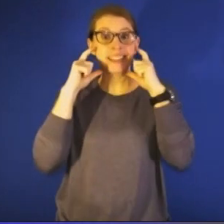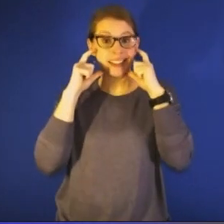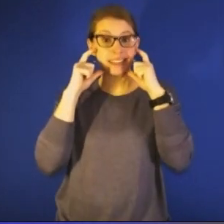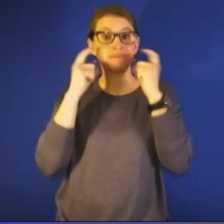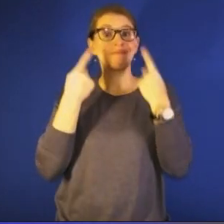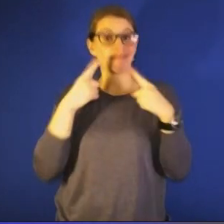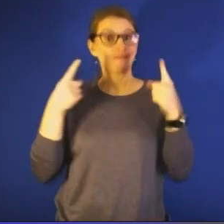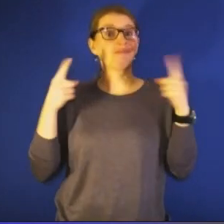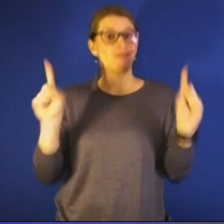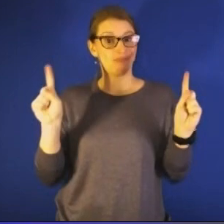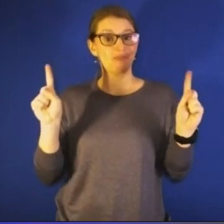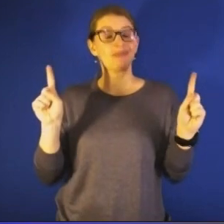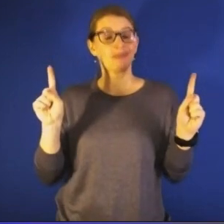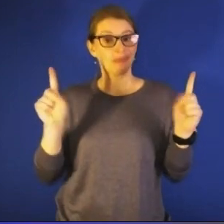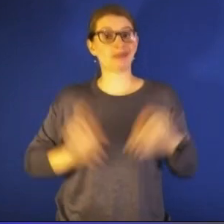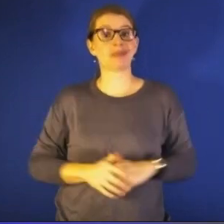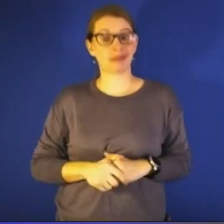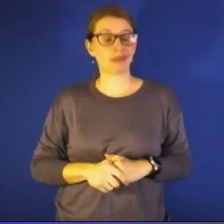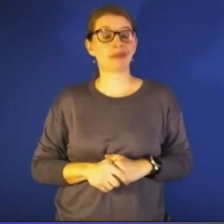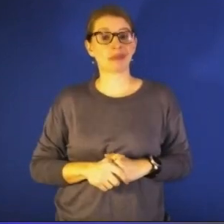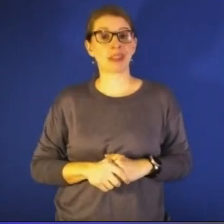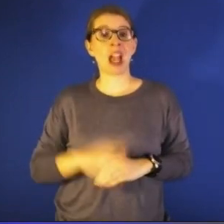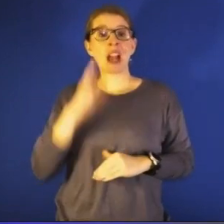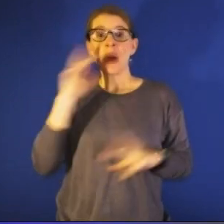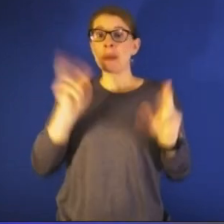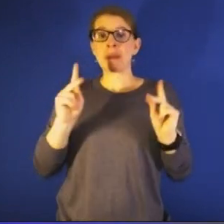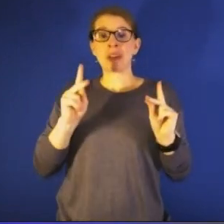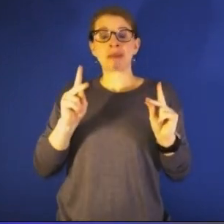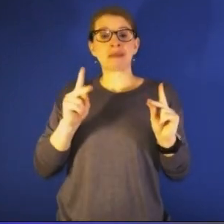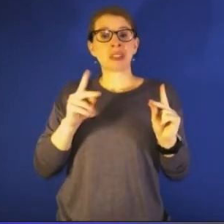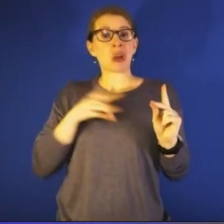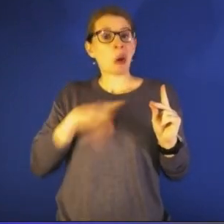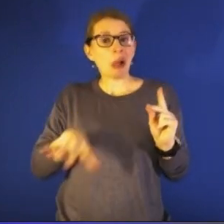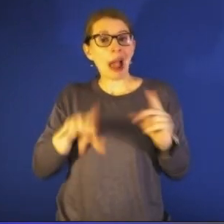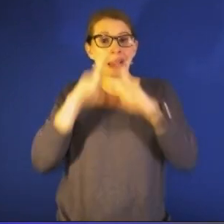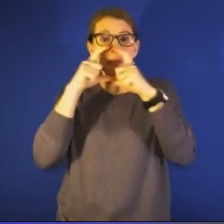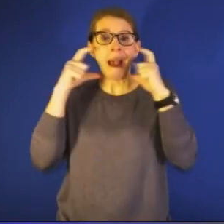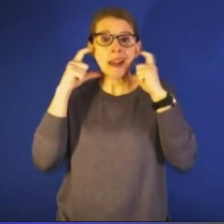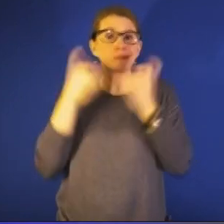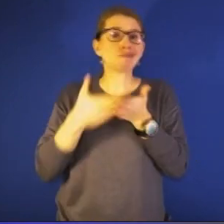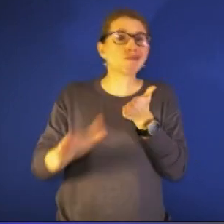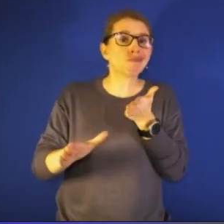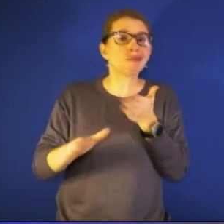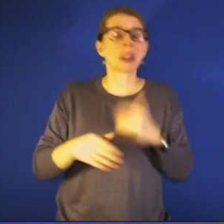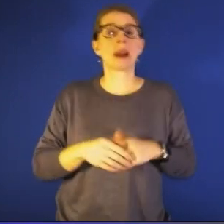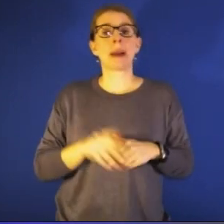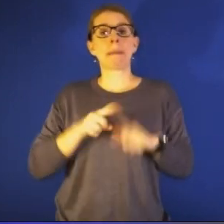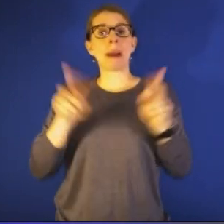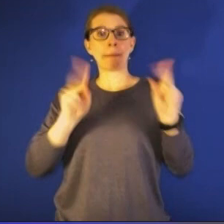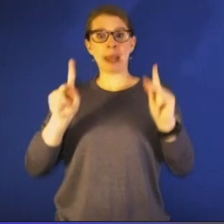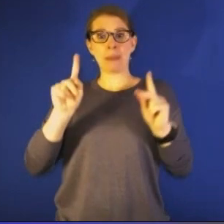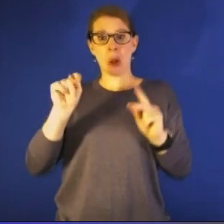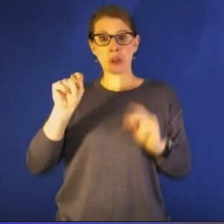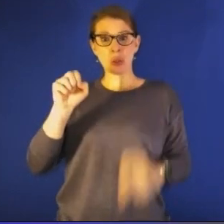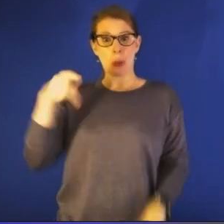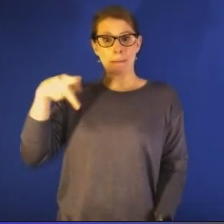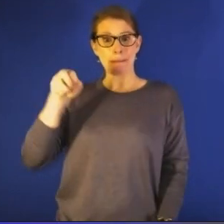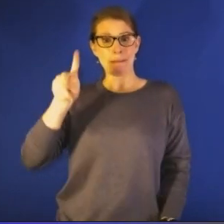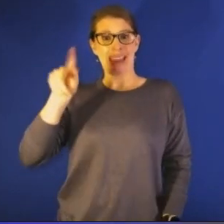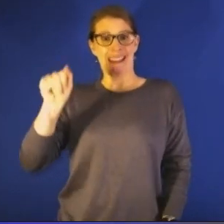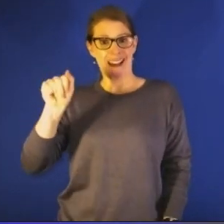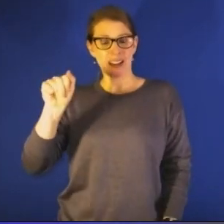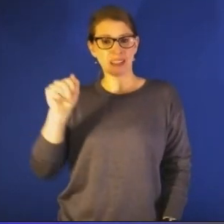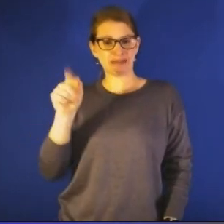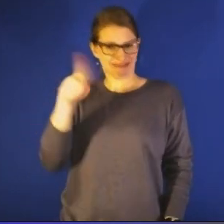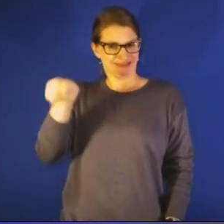works, and I know folks don't like to mask, but I think folks out in Topeka, you guys know,